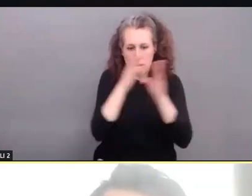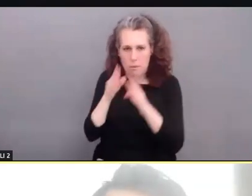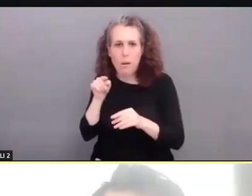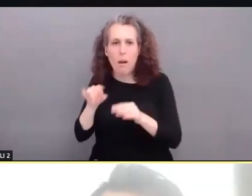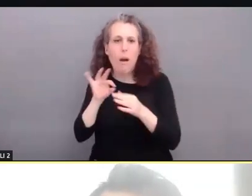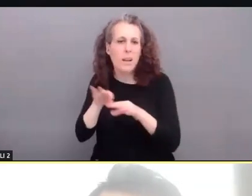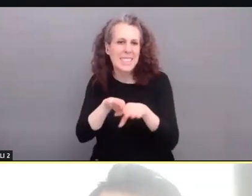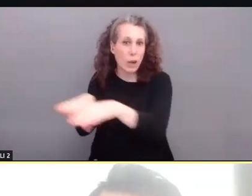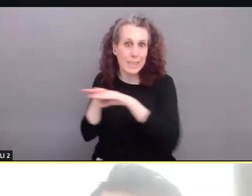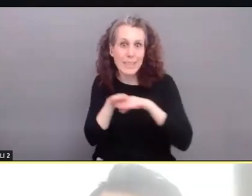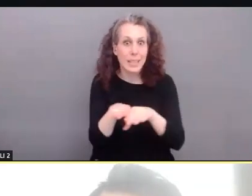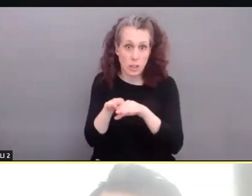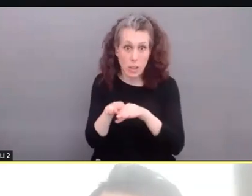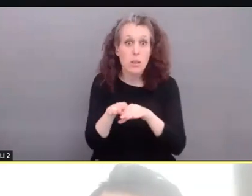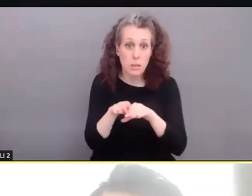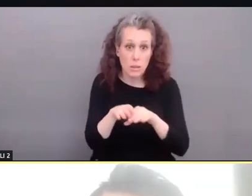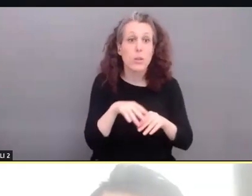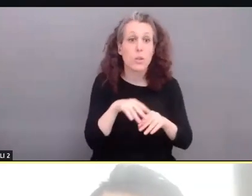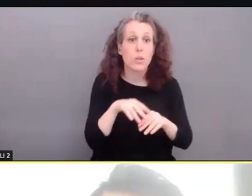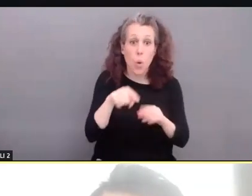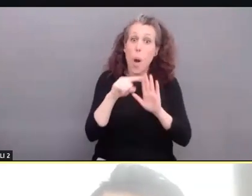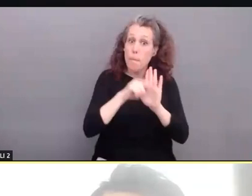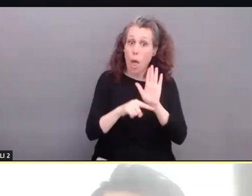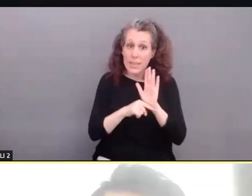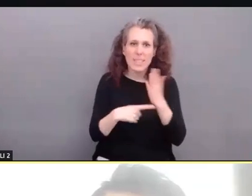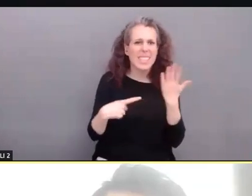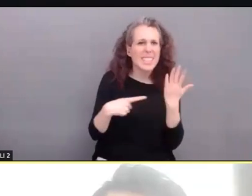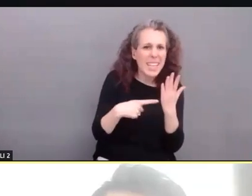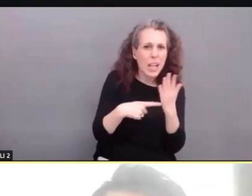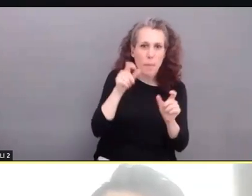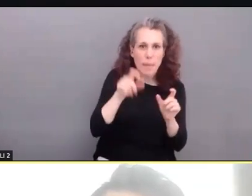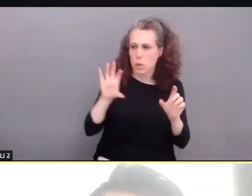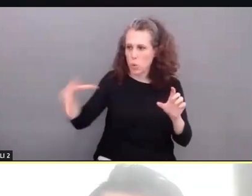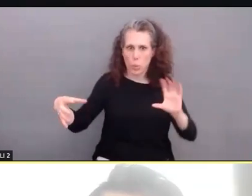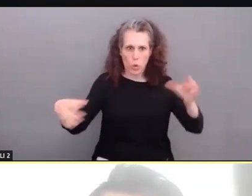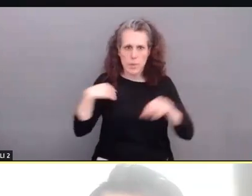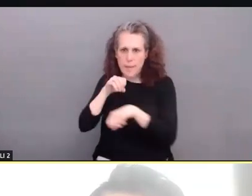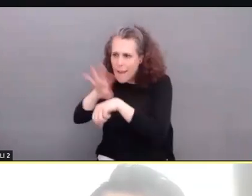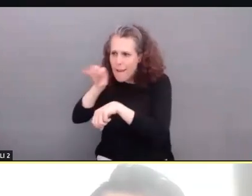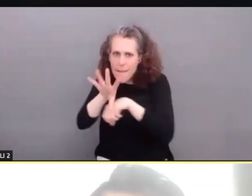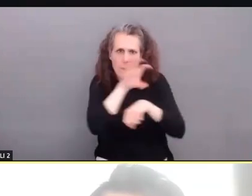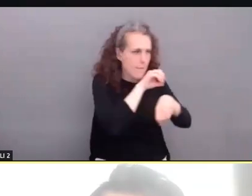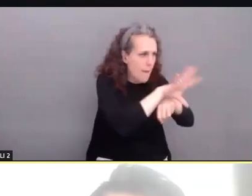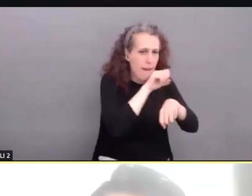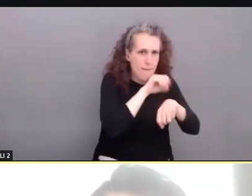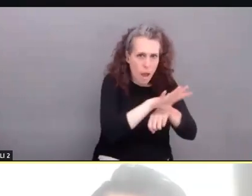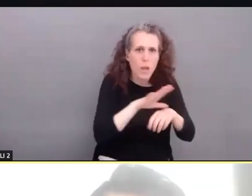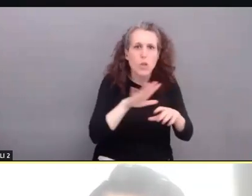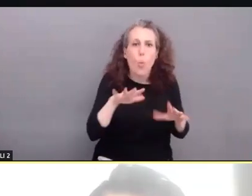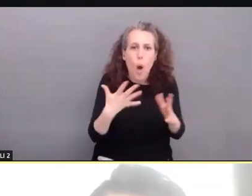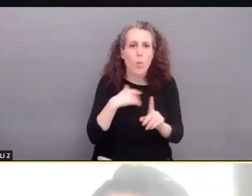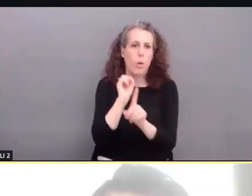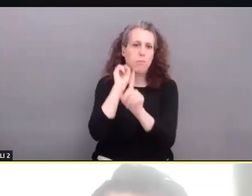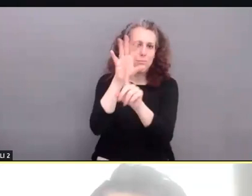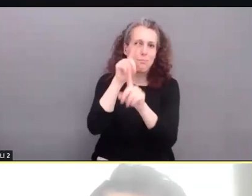standardization. So we advise these policy and technical experts on the input that we give to